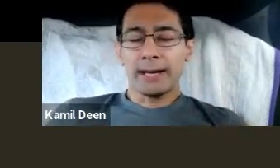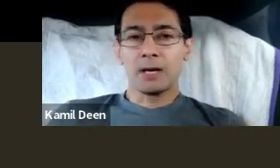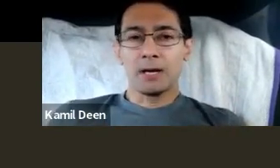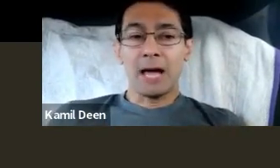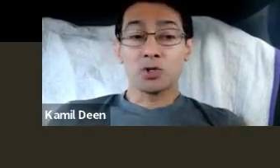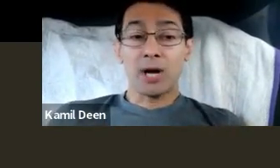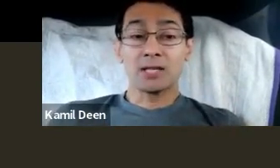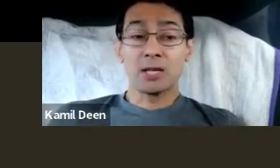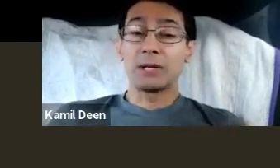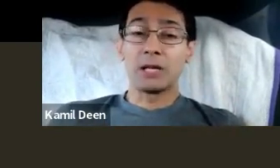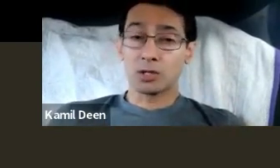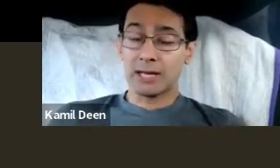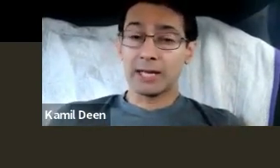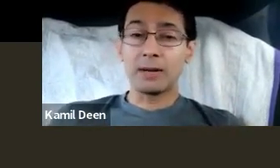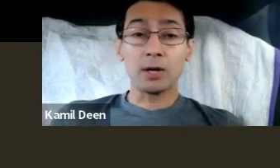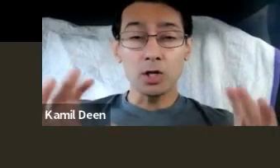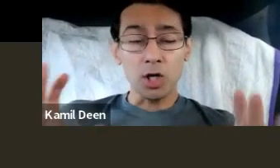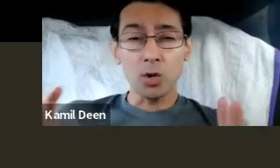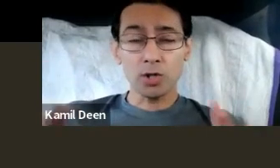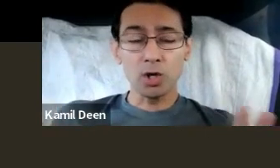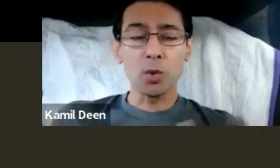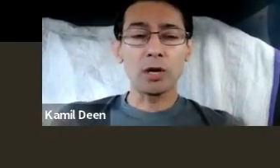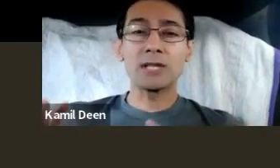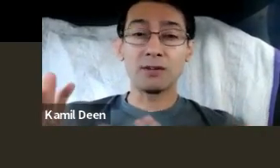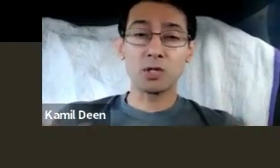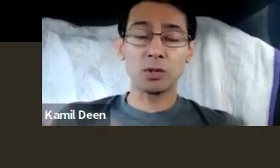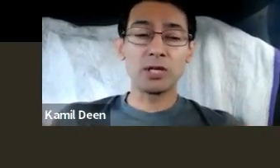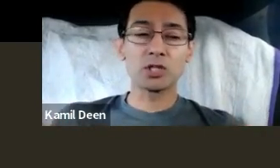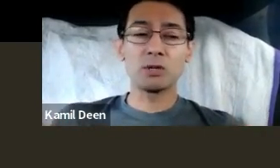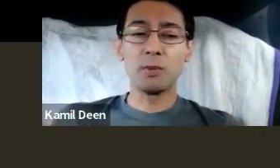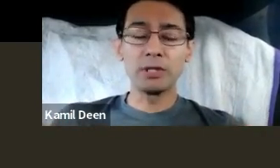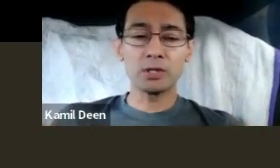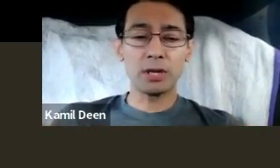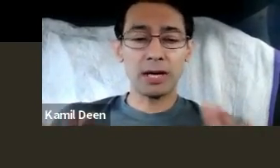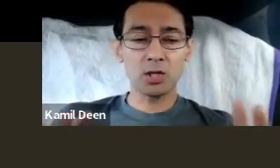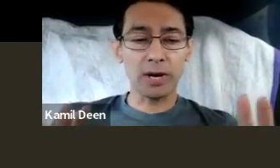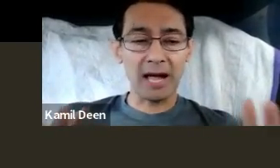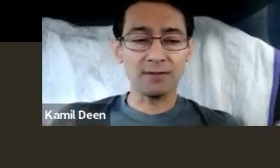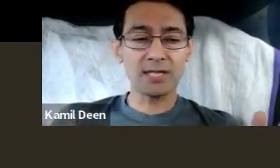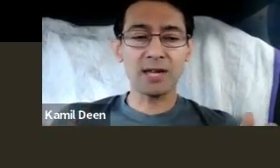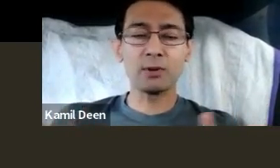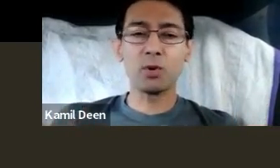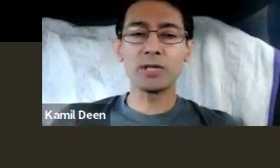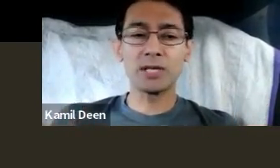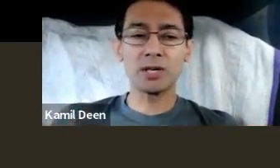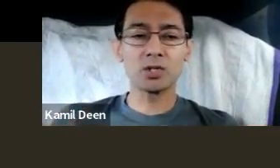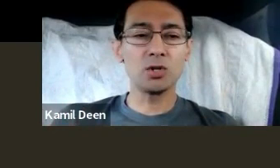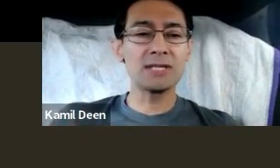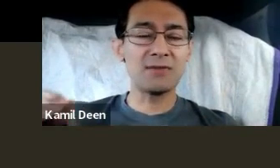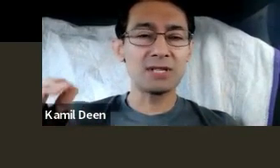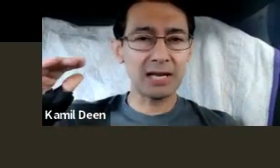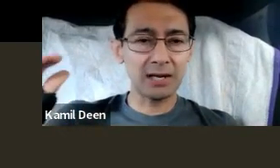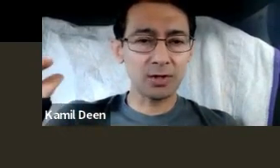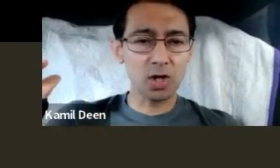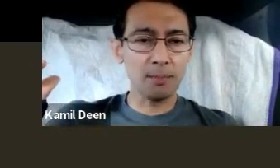what an abstract typically looks like, and I'm going to show you what it looks like visually in just a moment. I just want to have these 7 points here. So you